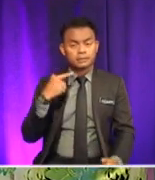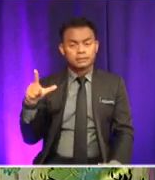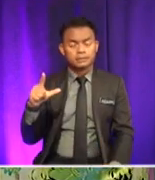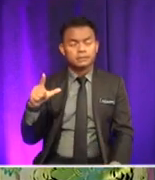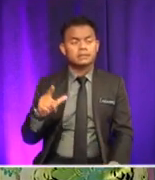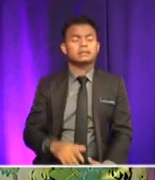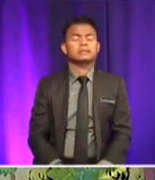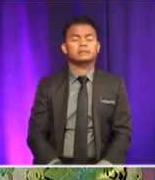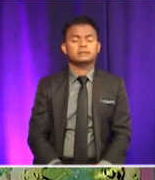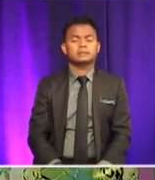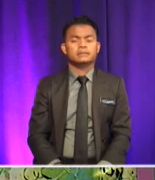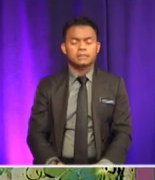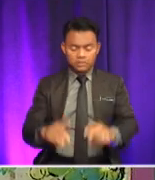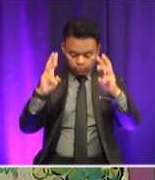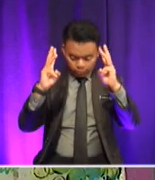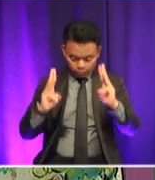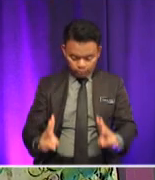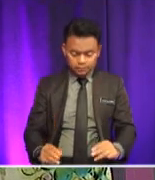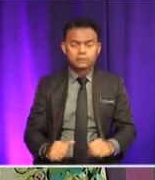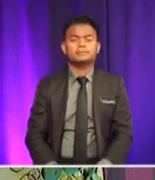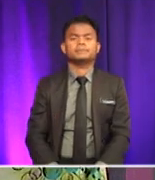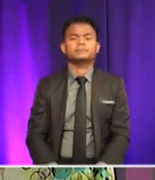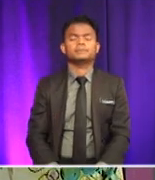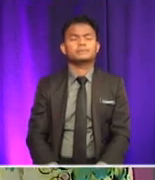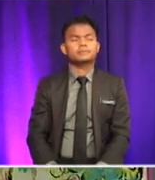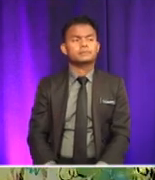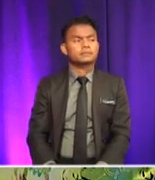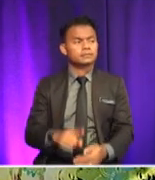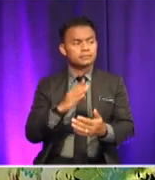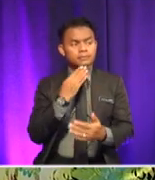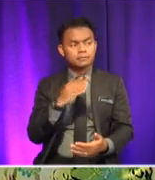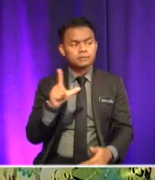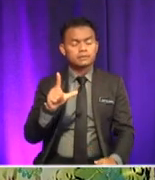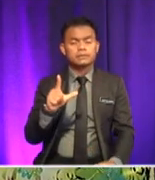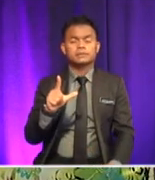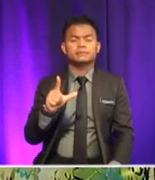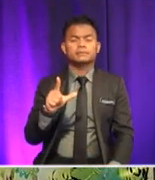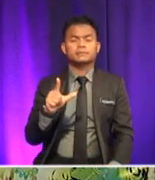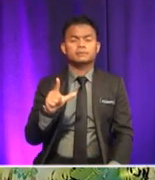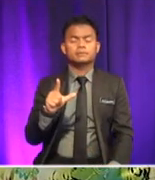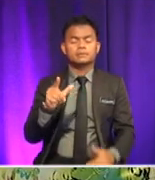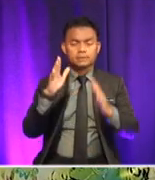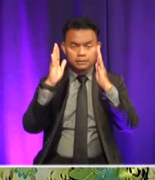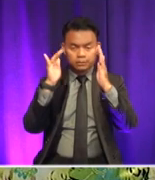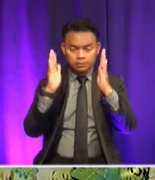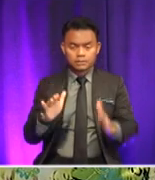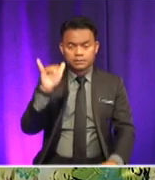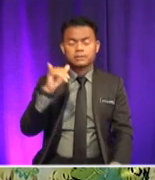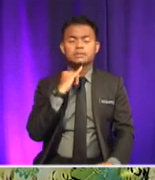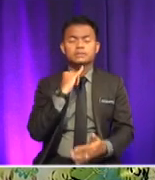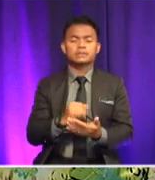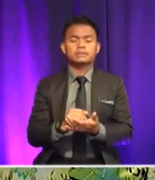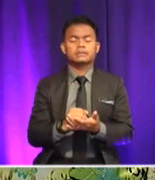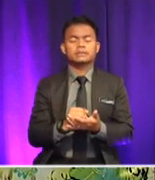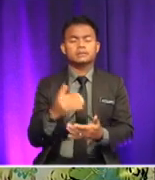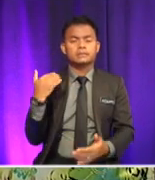go into the next one. Ah, our villain, Old Chief Rooster. He is the antagonist of the story, and what